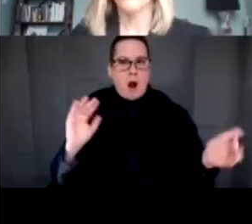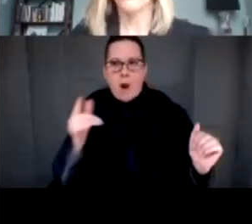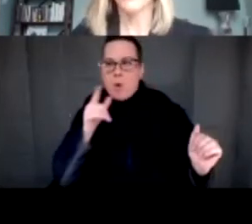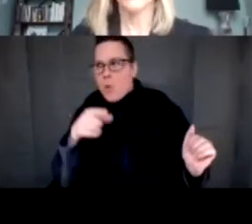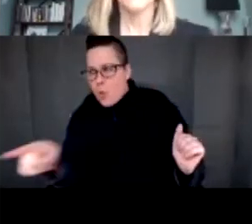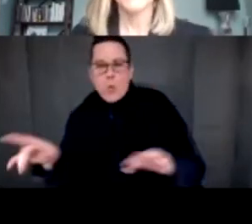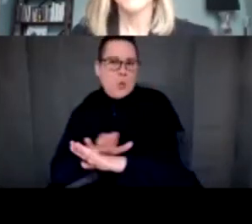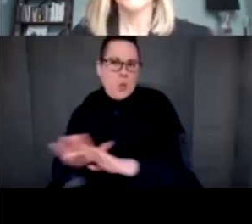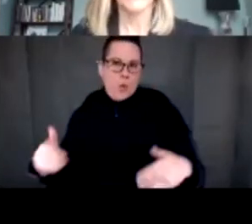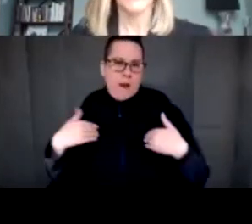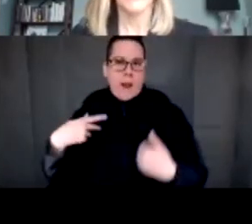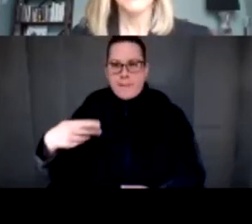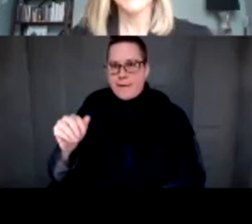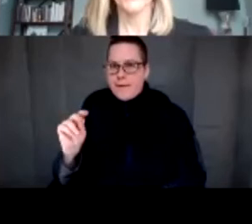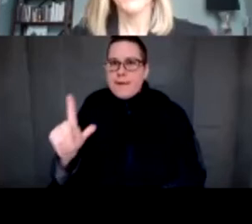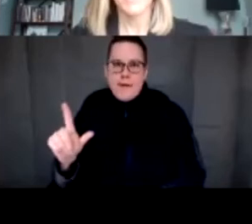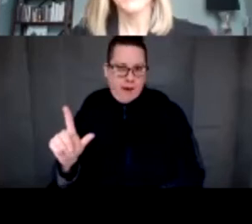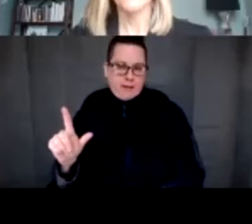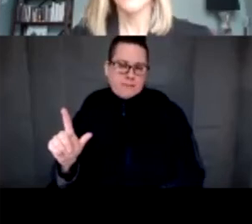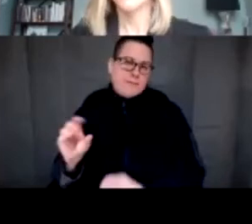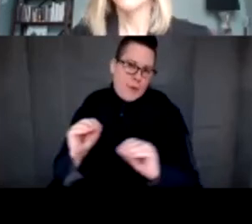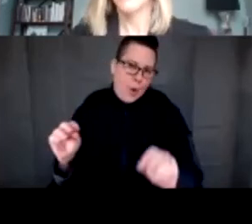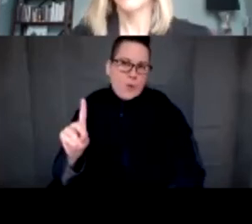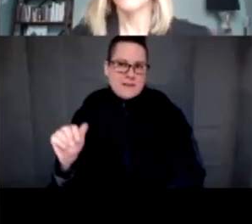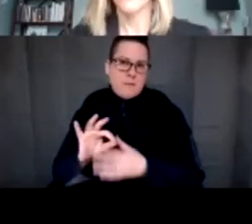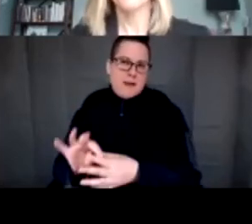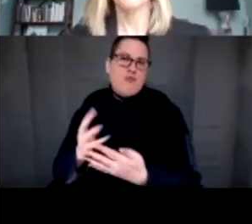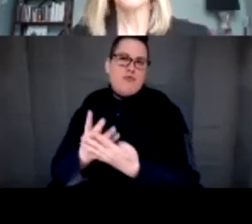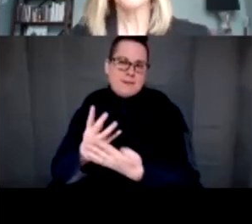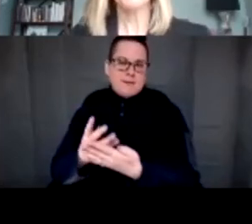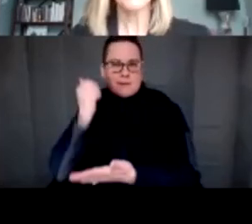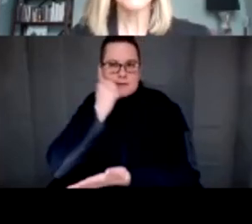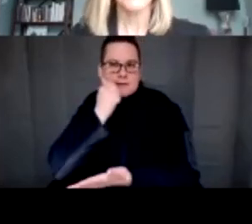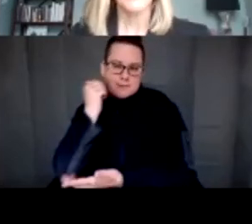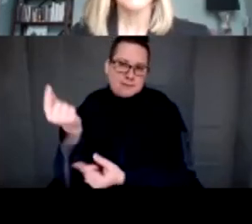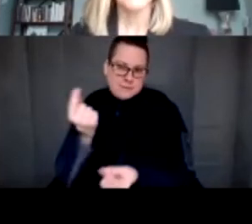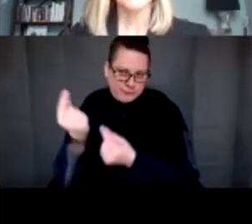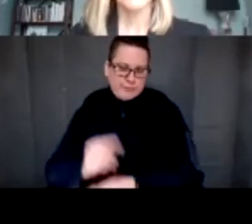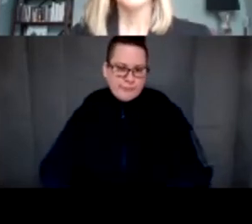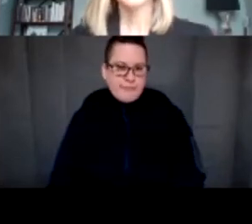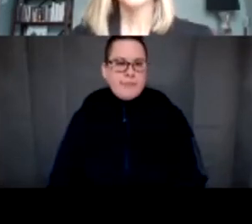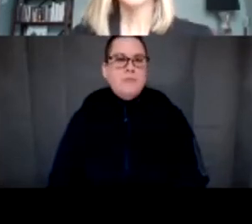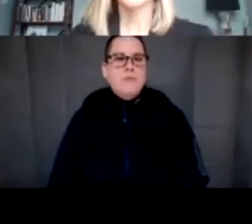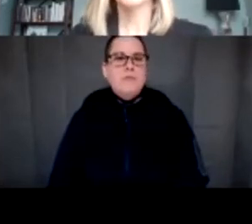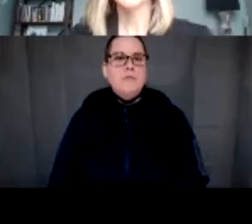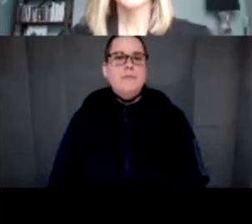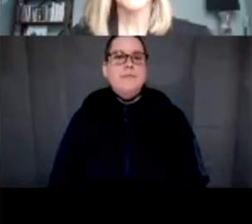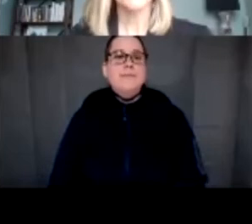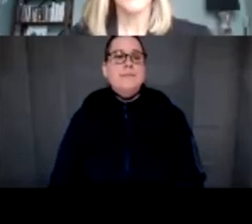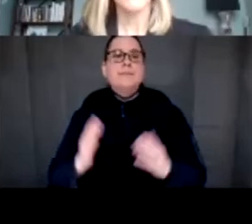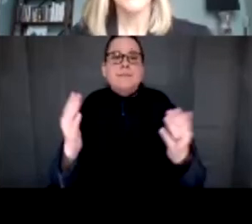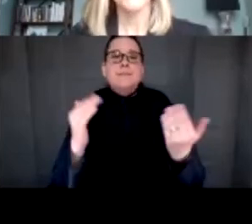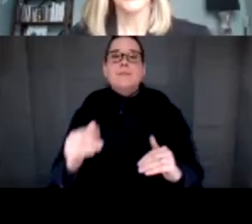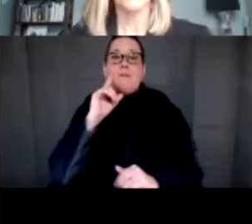not reporting the disability in these prison activities of daily living. Then in terms of